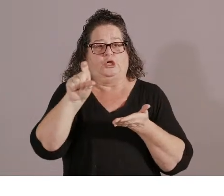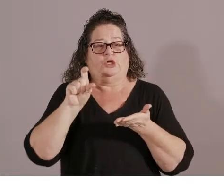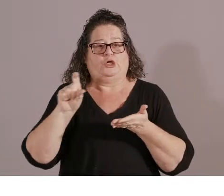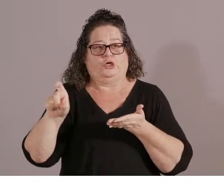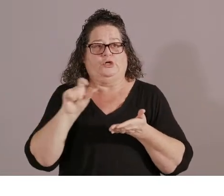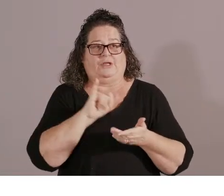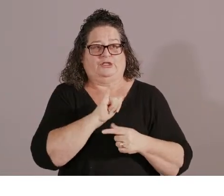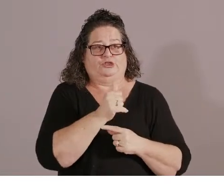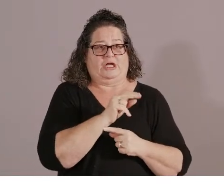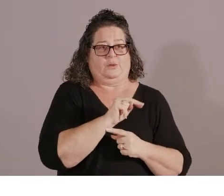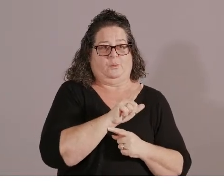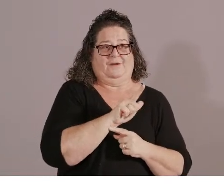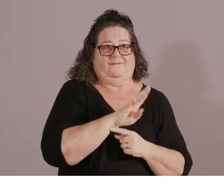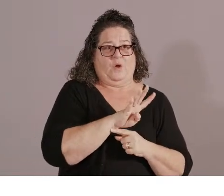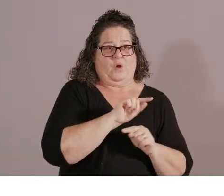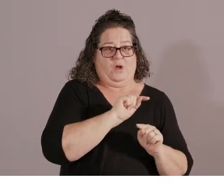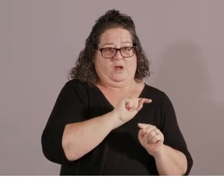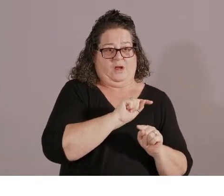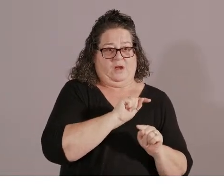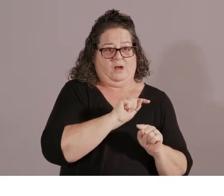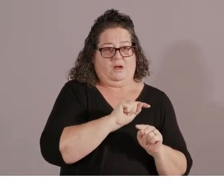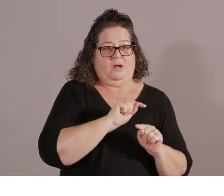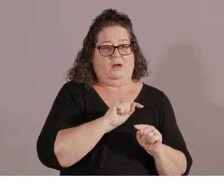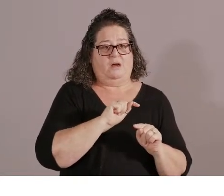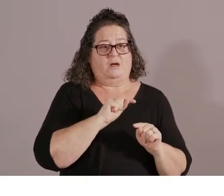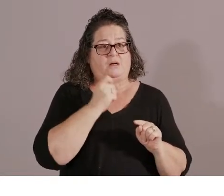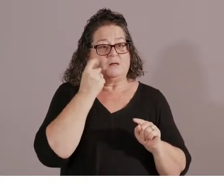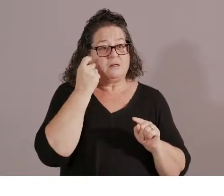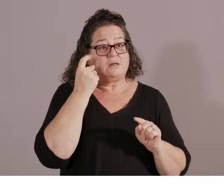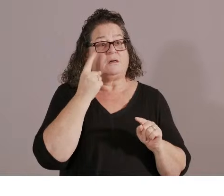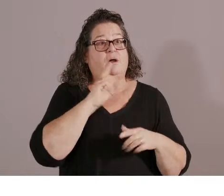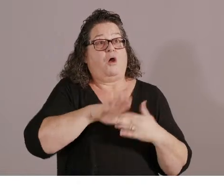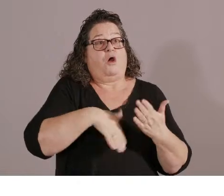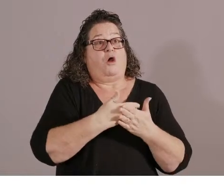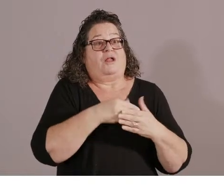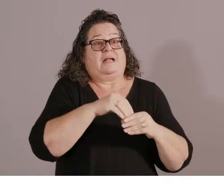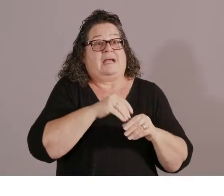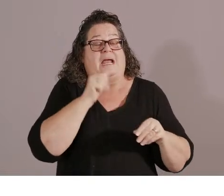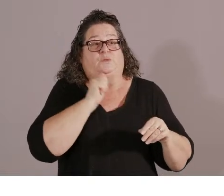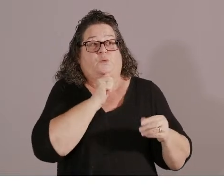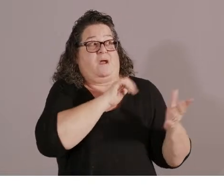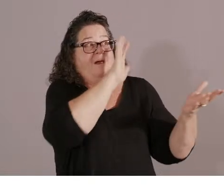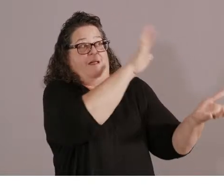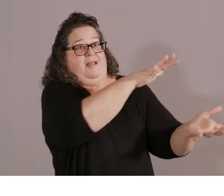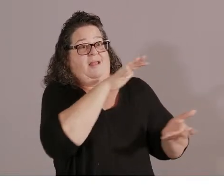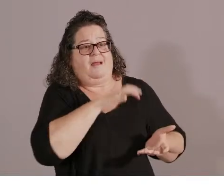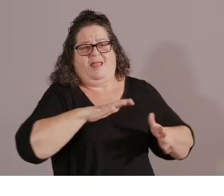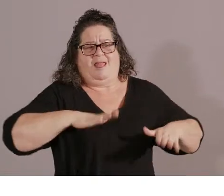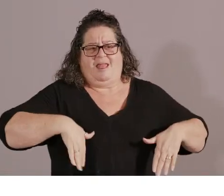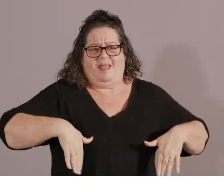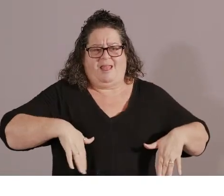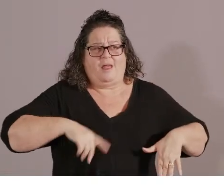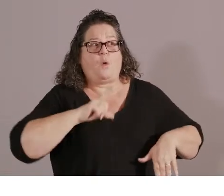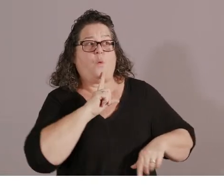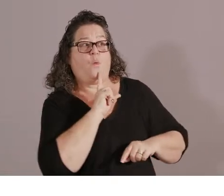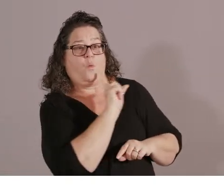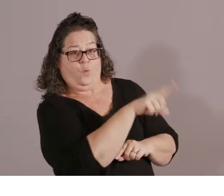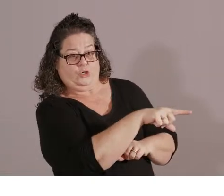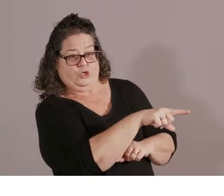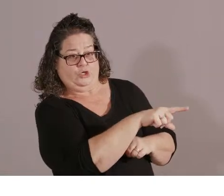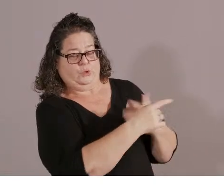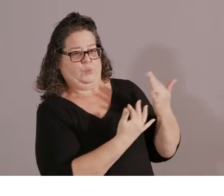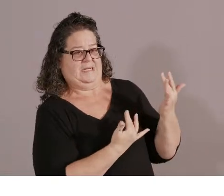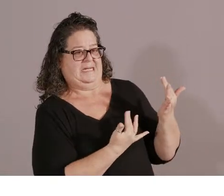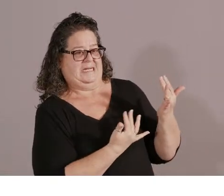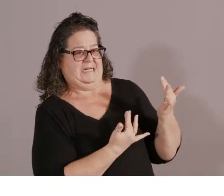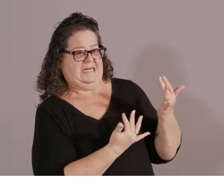these doses, I want to remind everybody, are in Arizona yet. We normally place these orders and then they will arrive